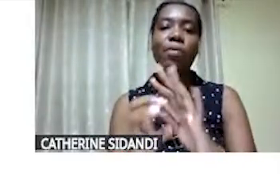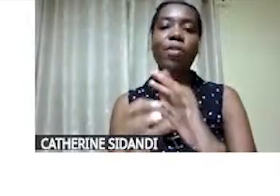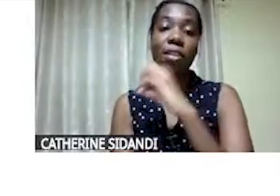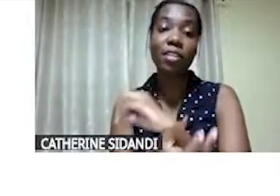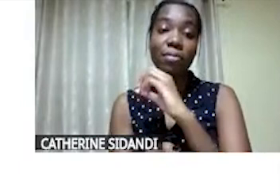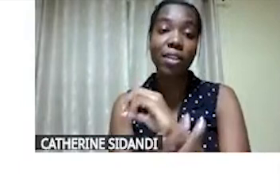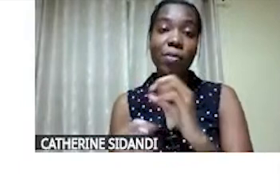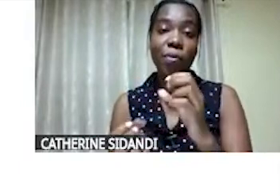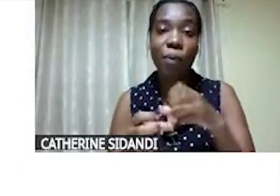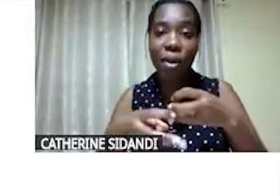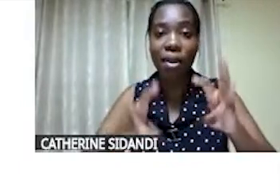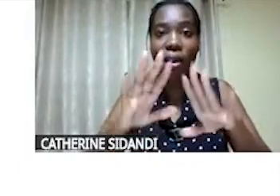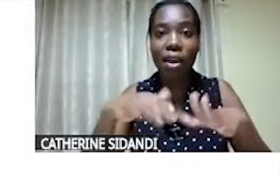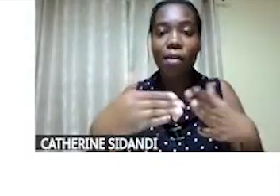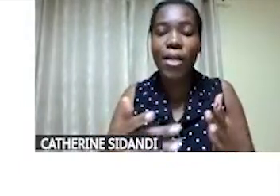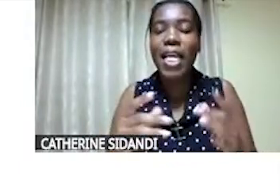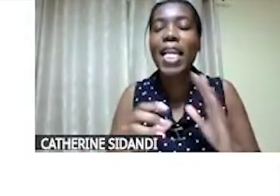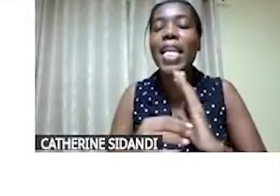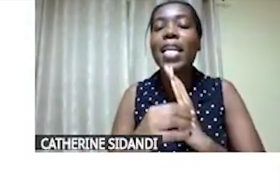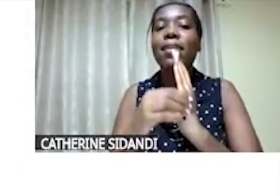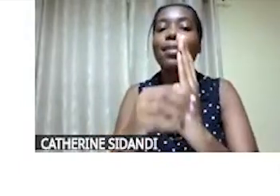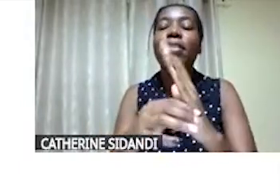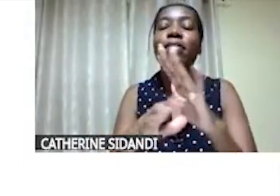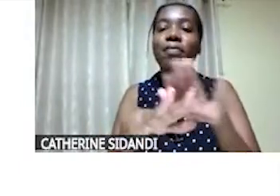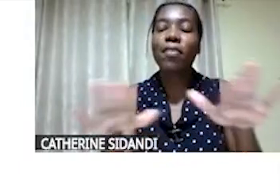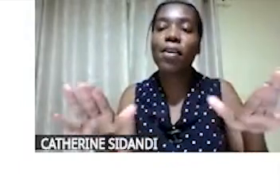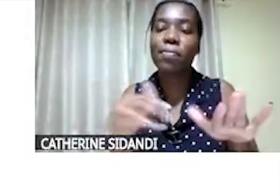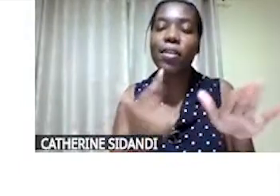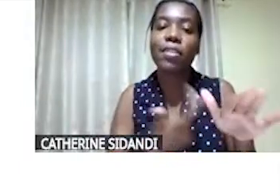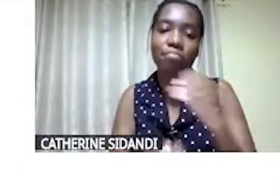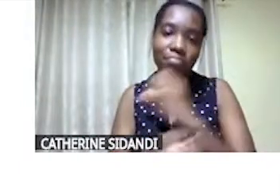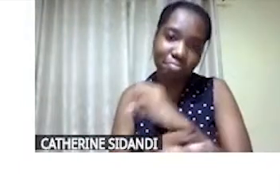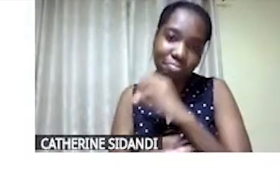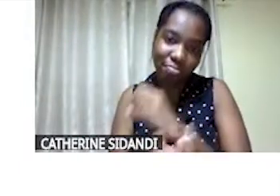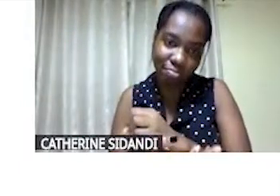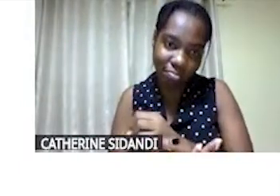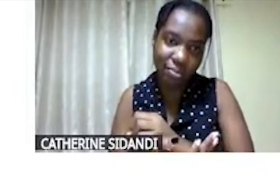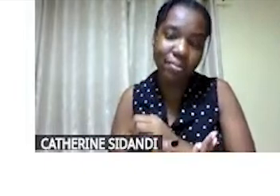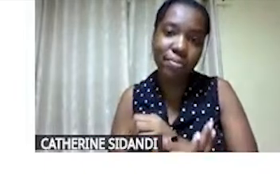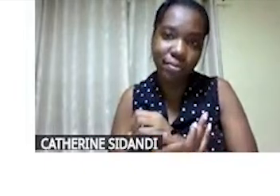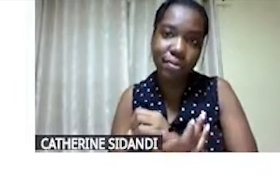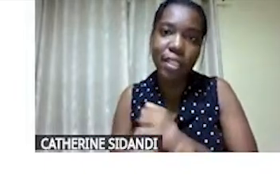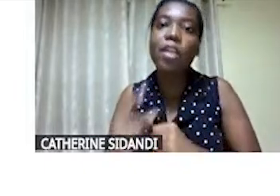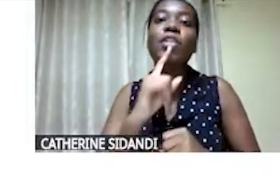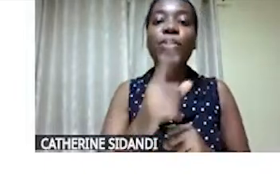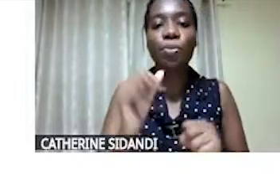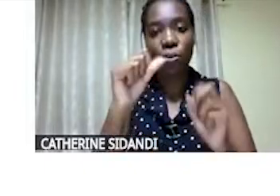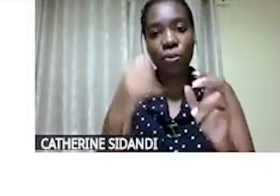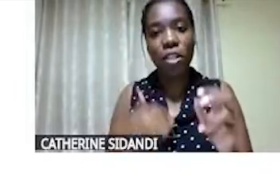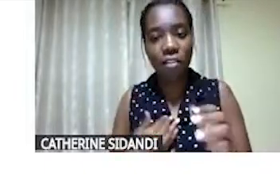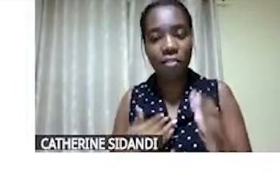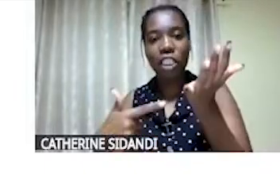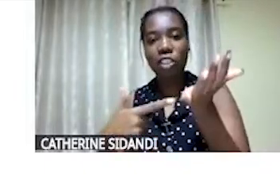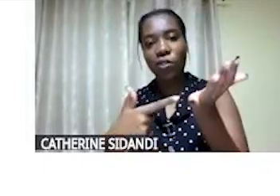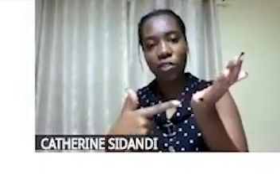find here, a leading farm to market platform, to farm to market platform, leveraging technology to streamline supply